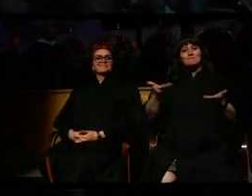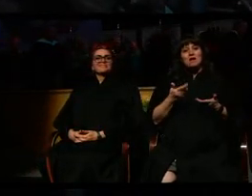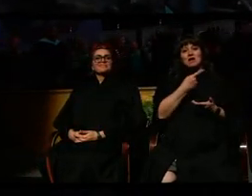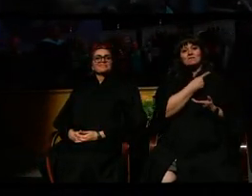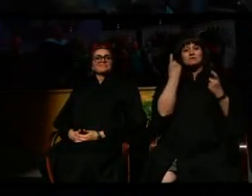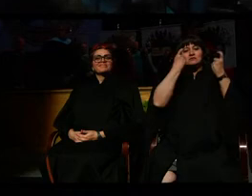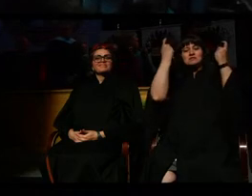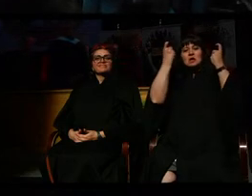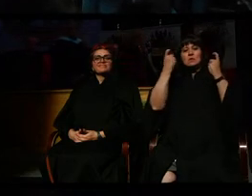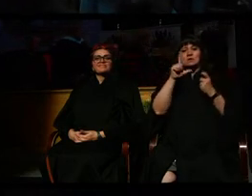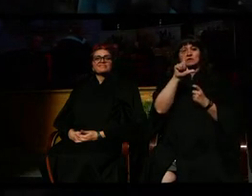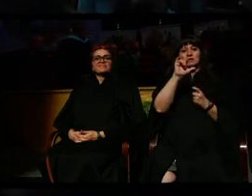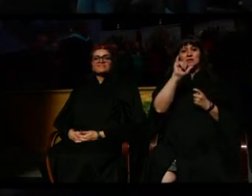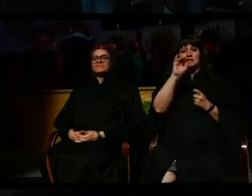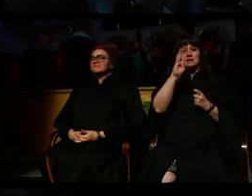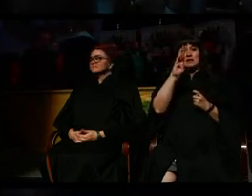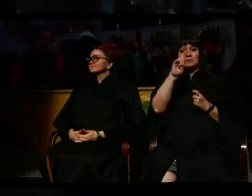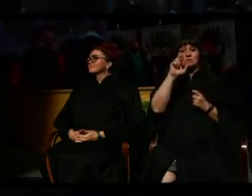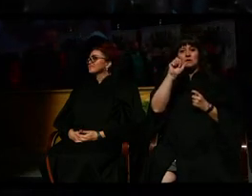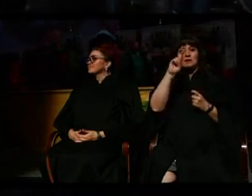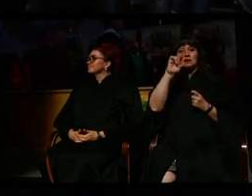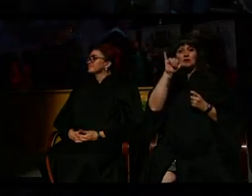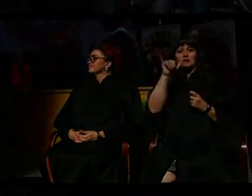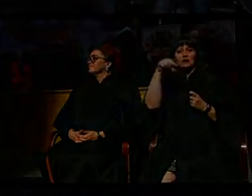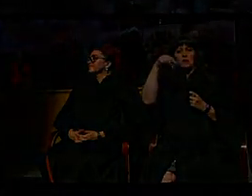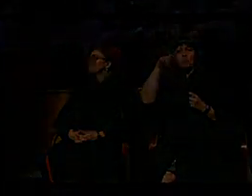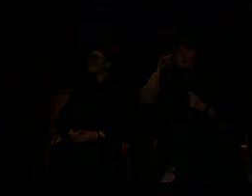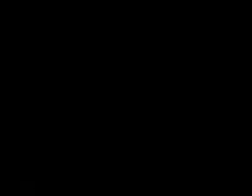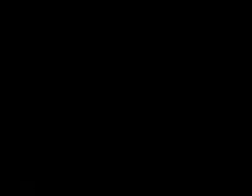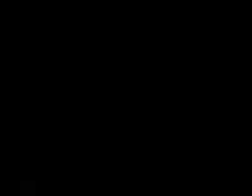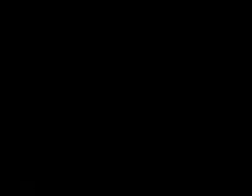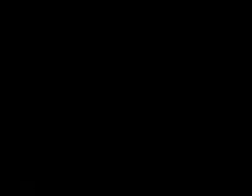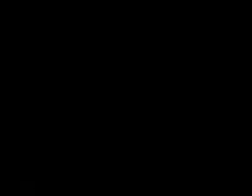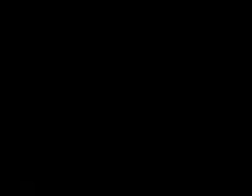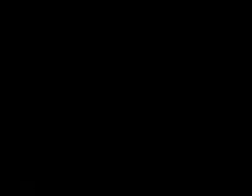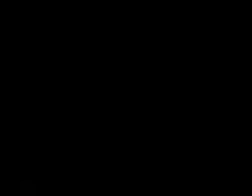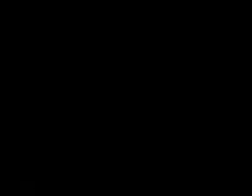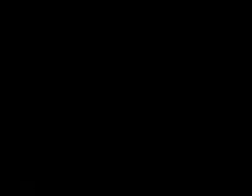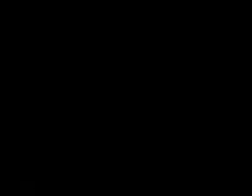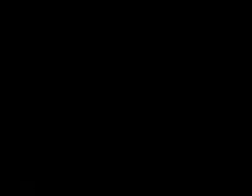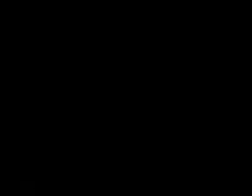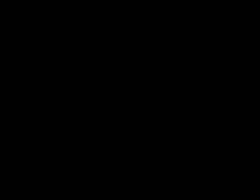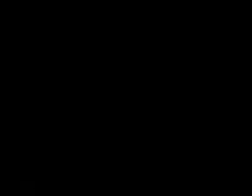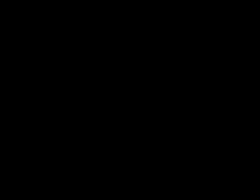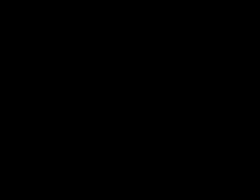Thank you for joining us today. It's a celebration.